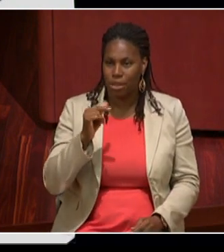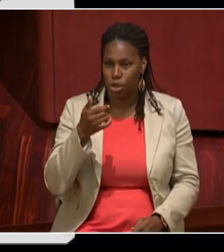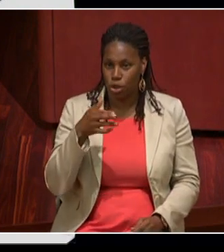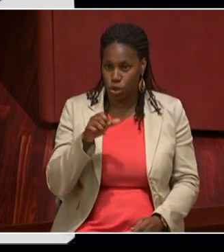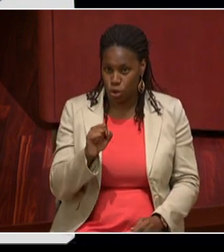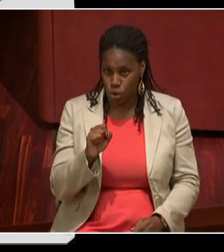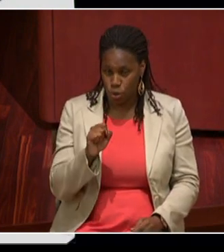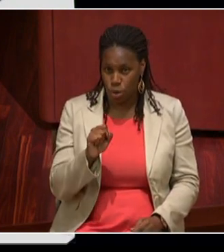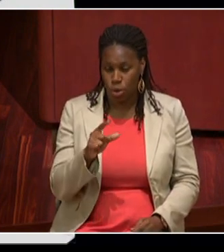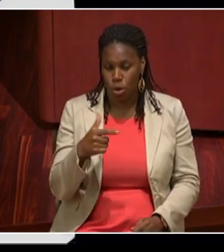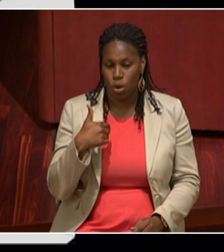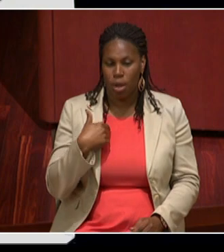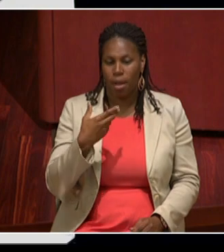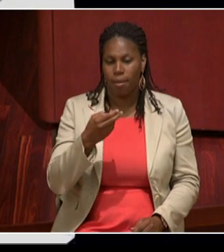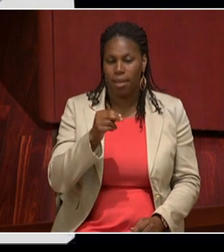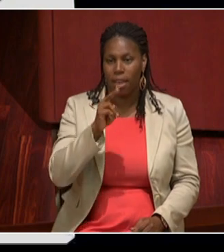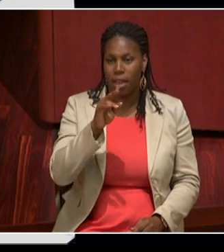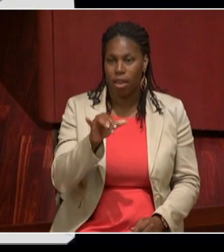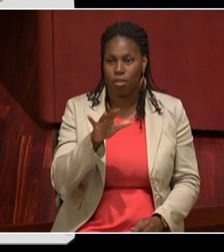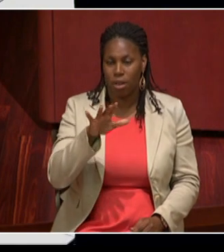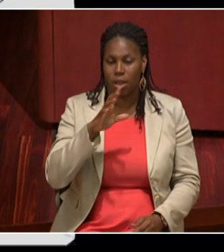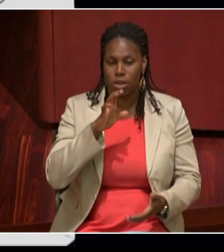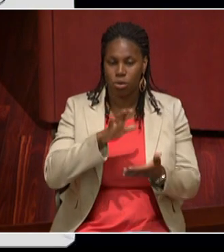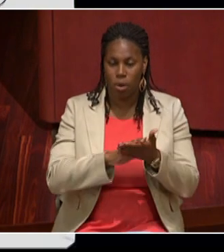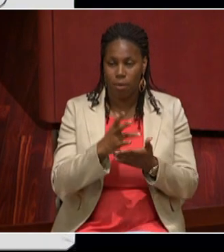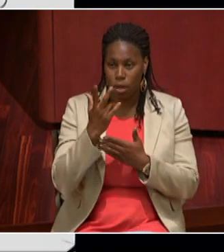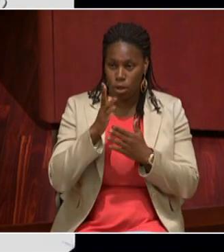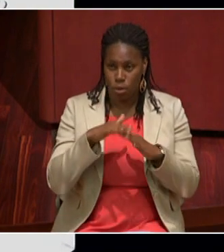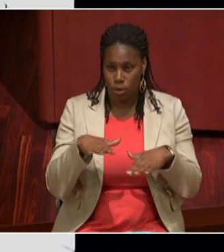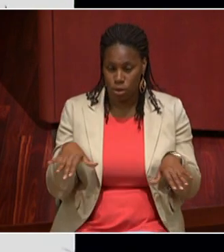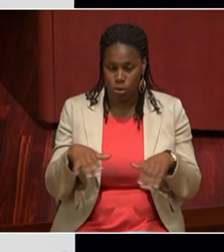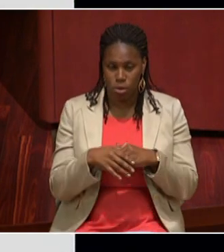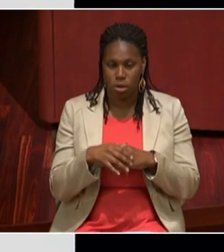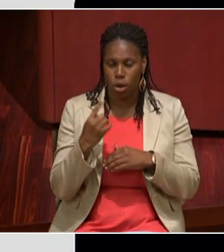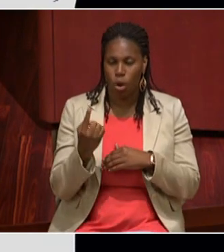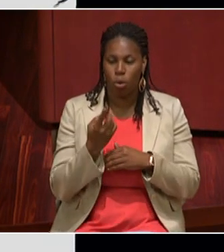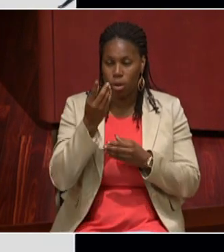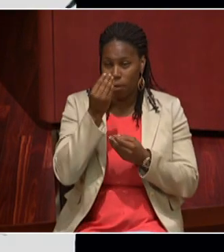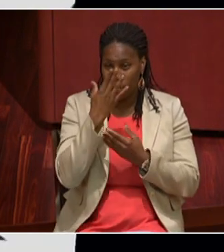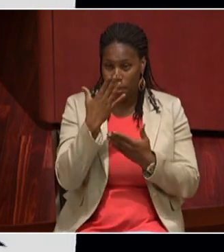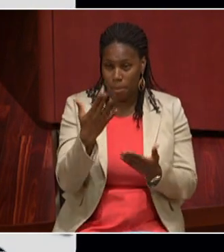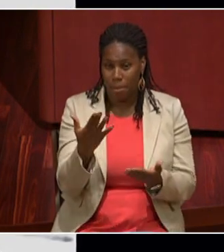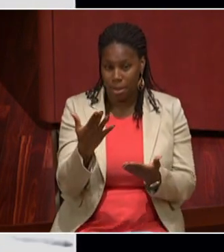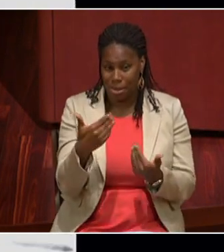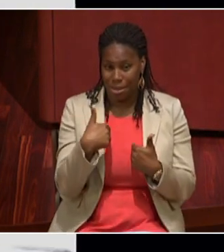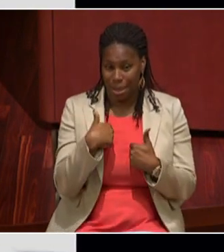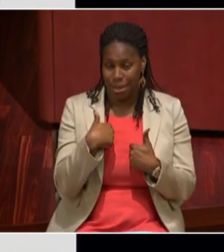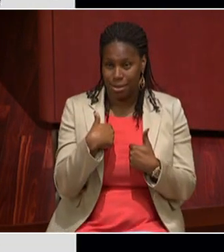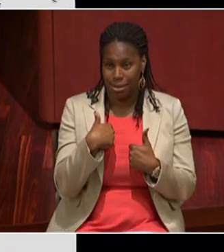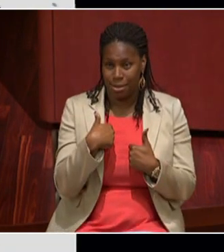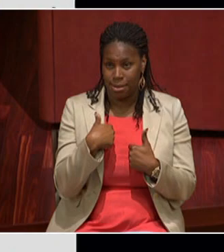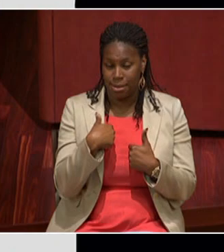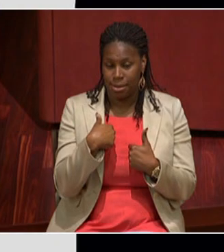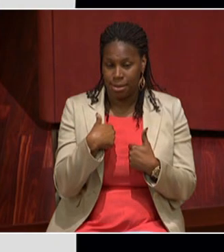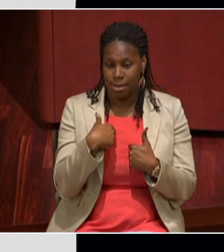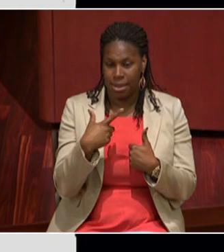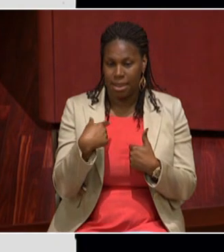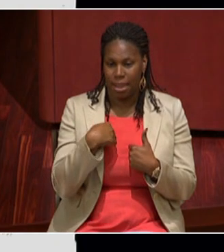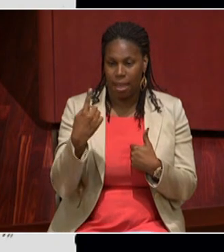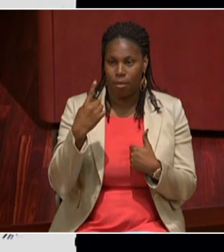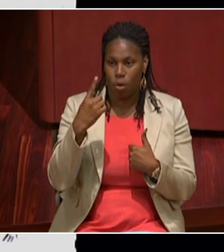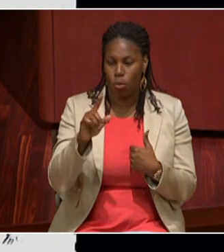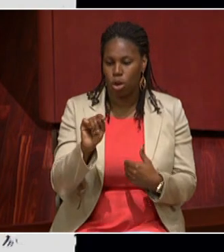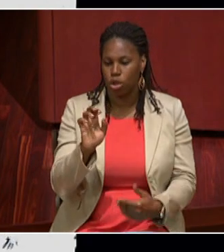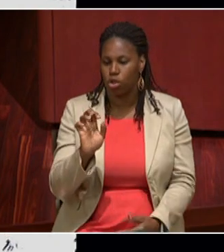We have a Henry Voigt and his wife and 3 children, and the only information that it gives about them is that they are carrying 1 trunk